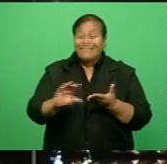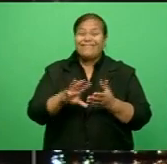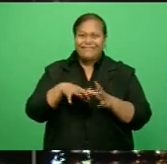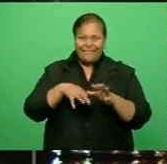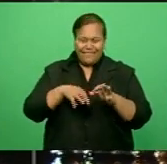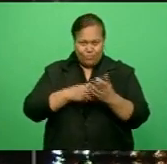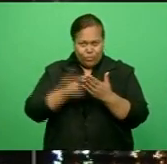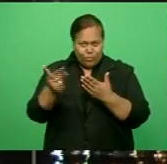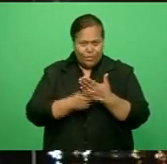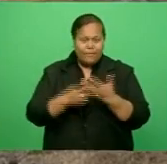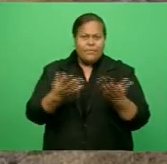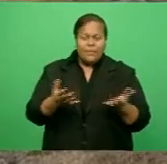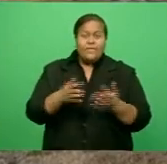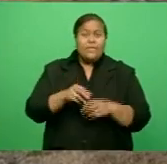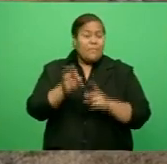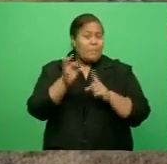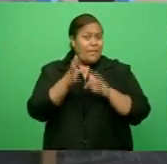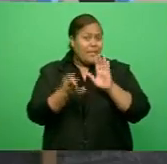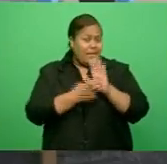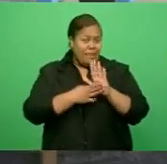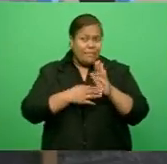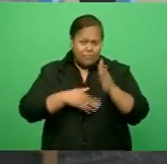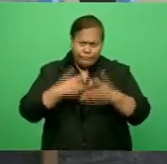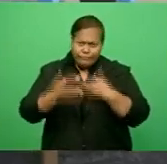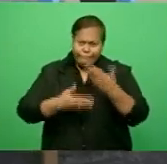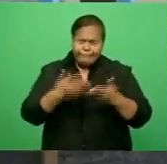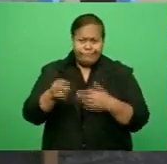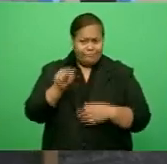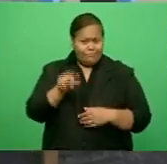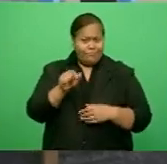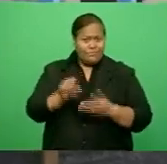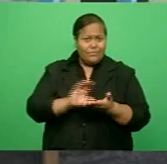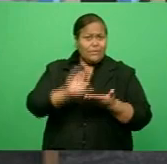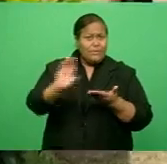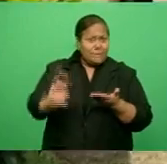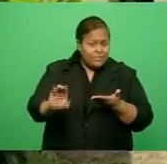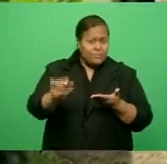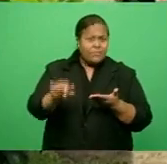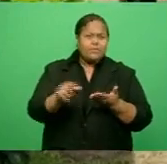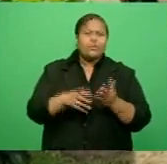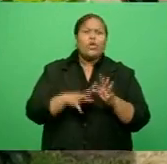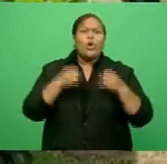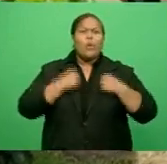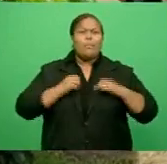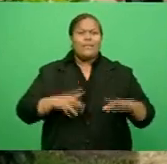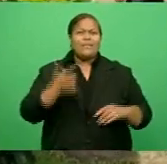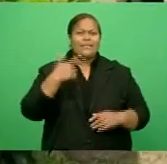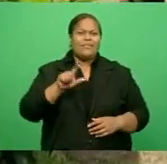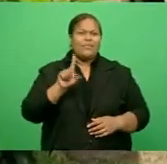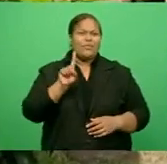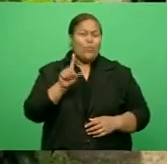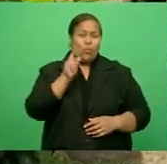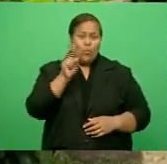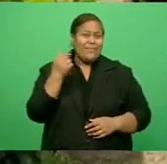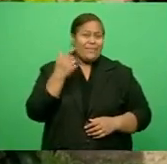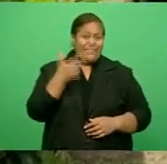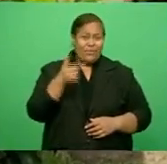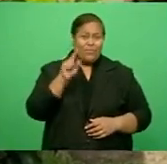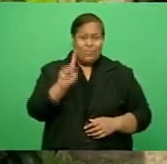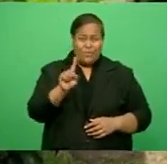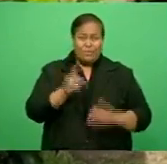small grant scheme has helped fund the completion of 171 projects worth $12.6 million